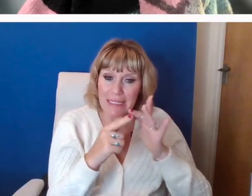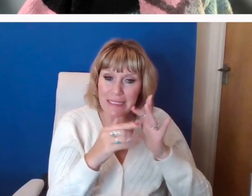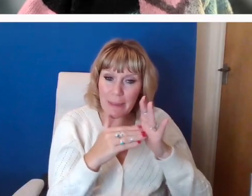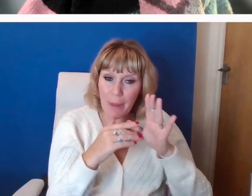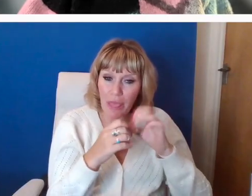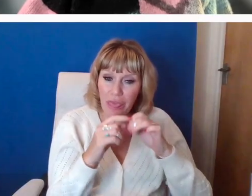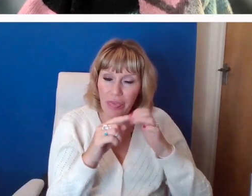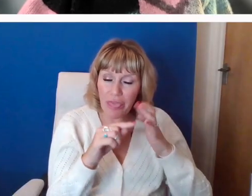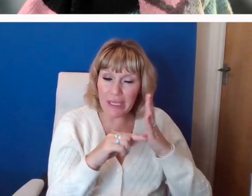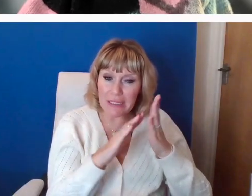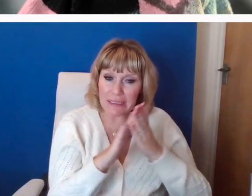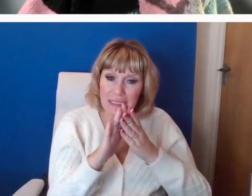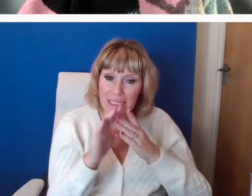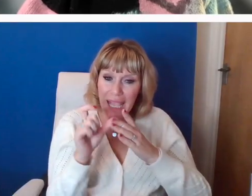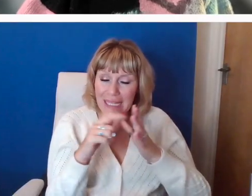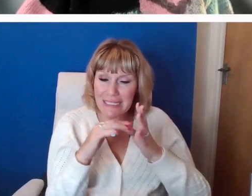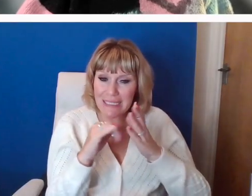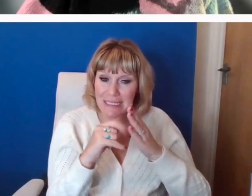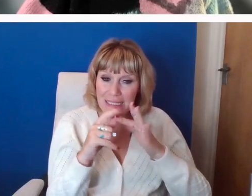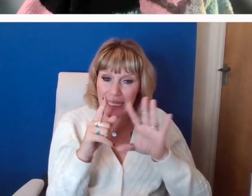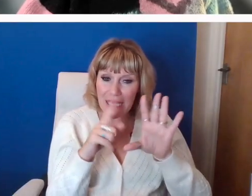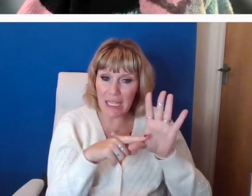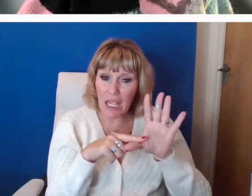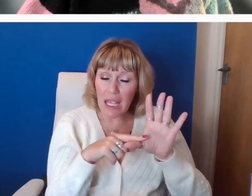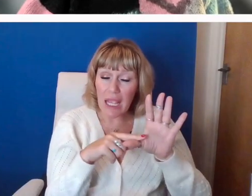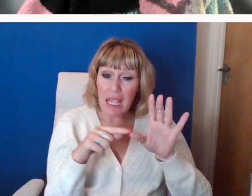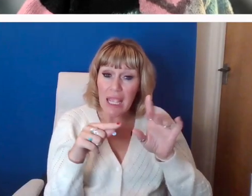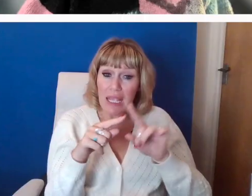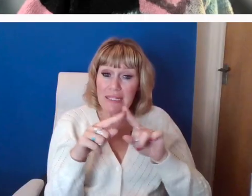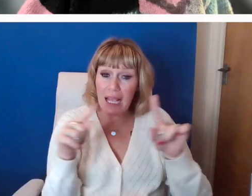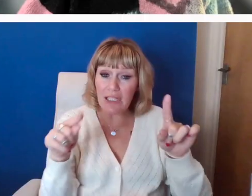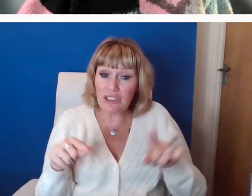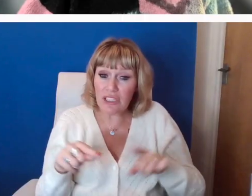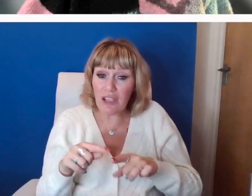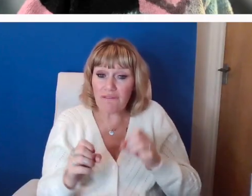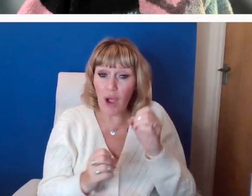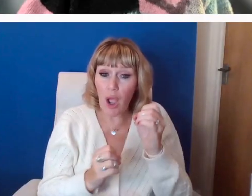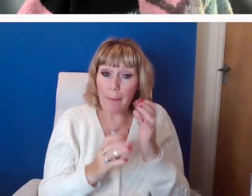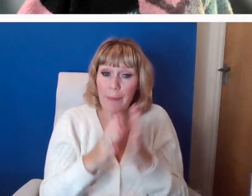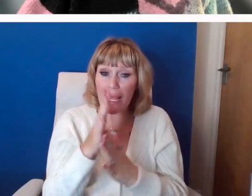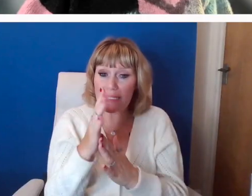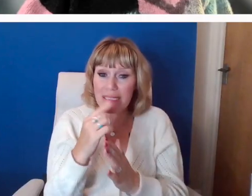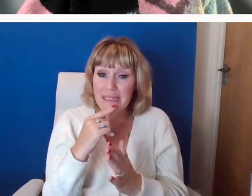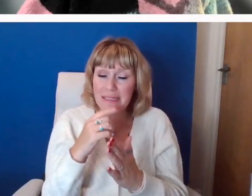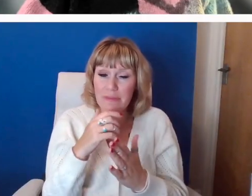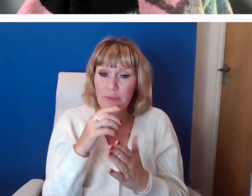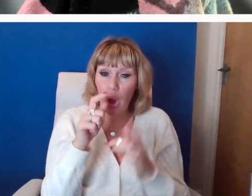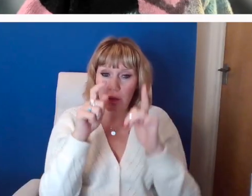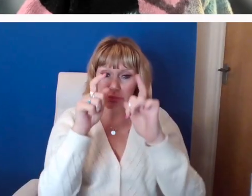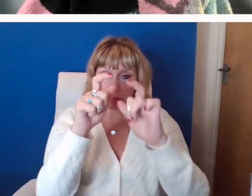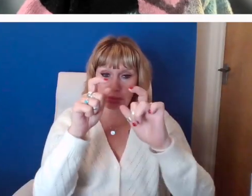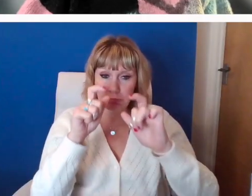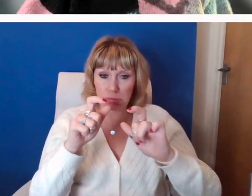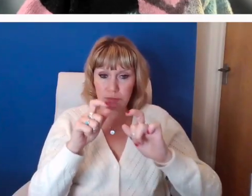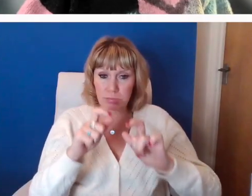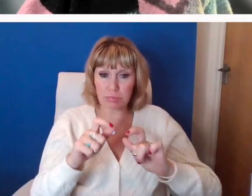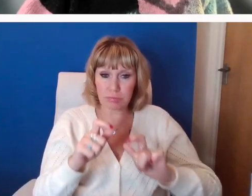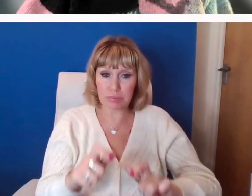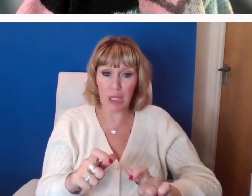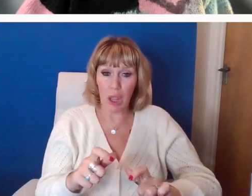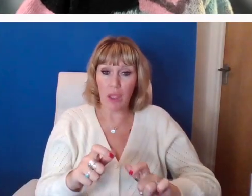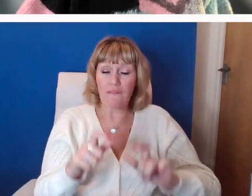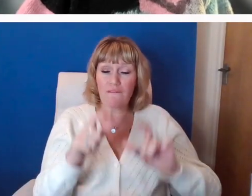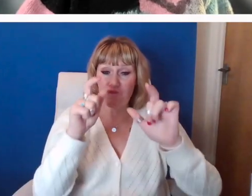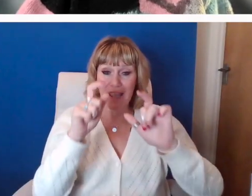printed poem with redactions. Thick black ink obscures everything else on the page, leaving only the phrases